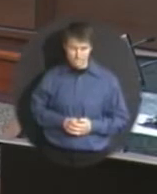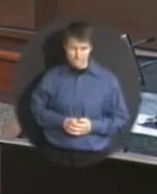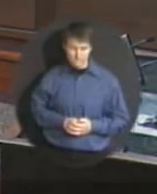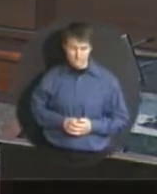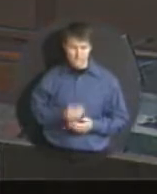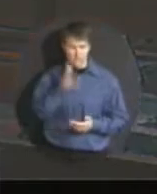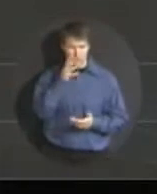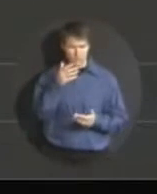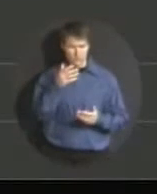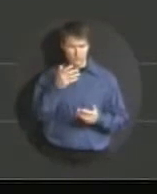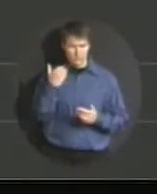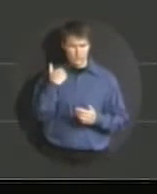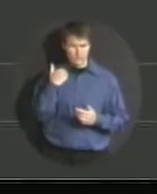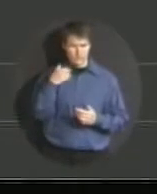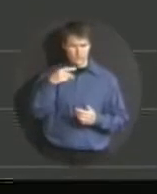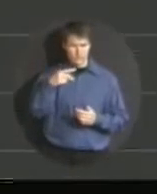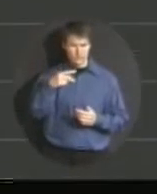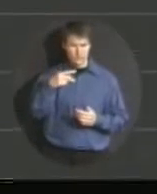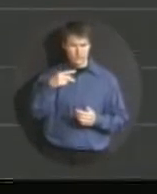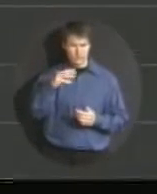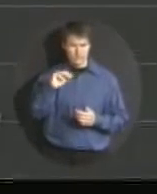Remind me what PMZ stands for. Penthouse,